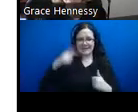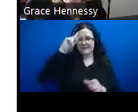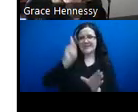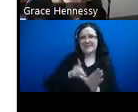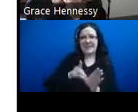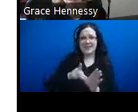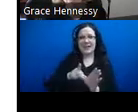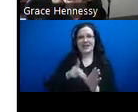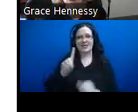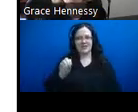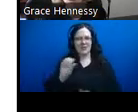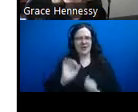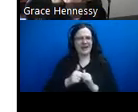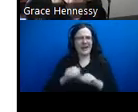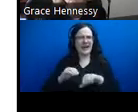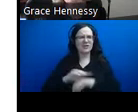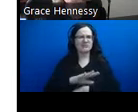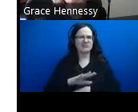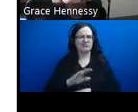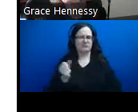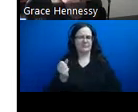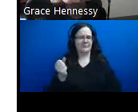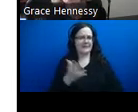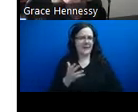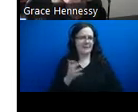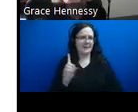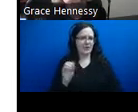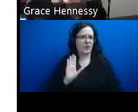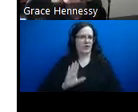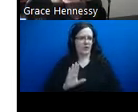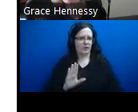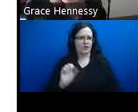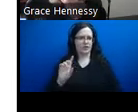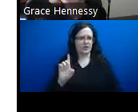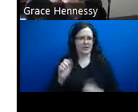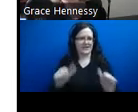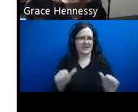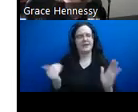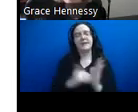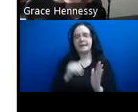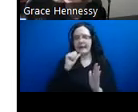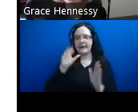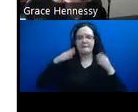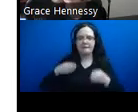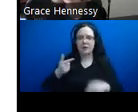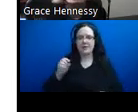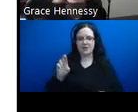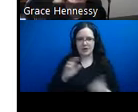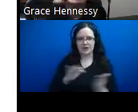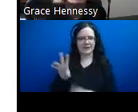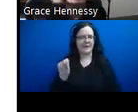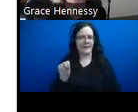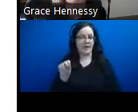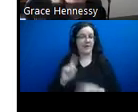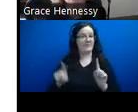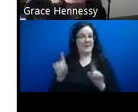in gambling disorder. So this wasn't a gender study, but once again, they found, as in the other studies, that female